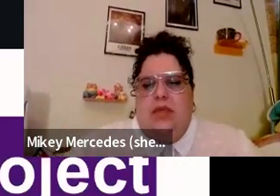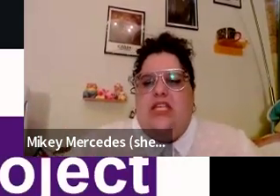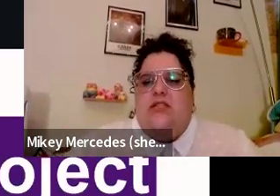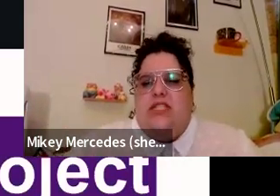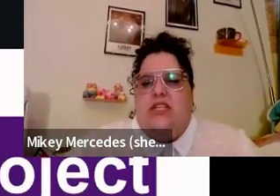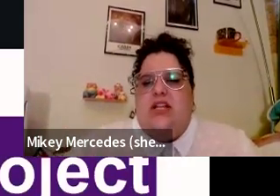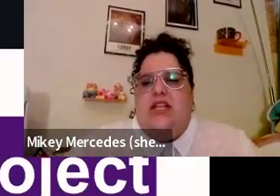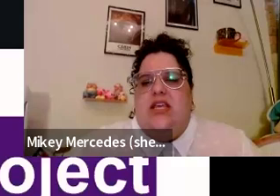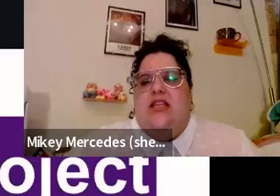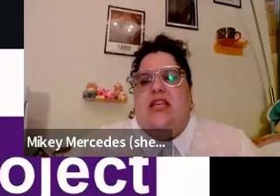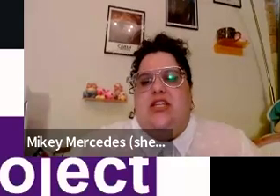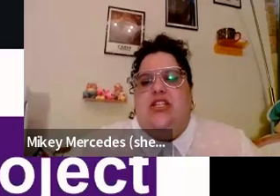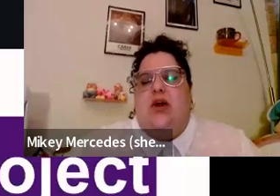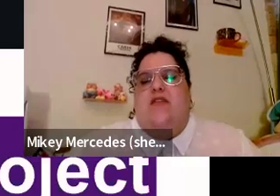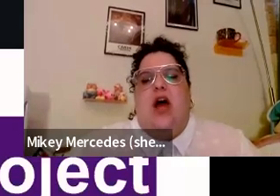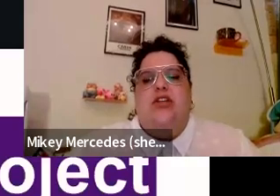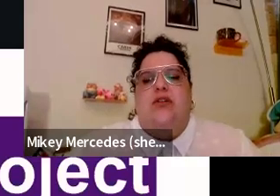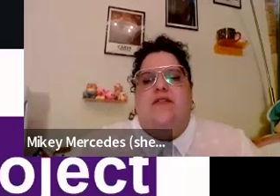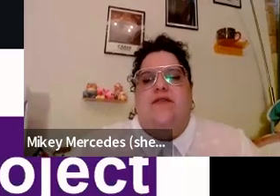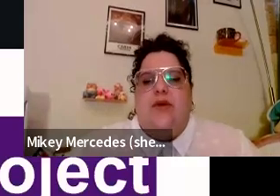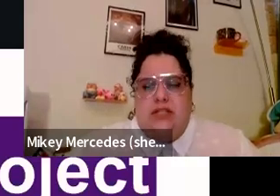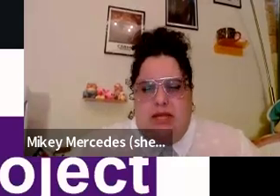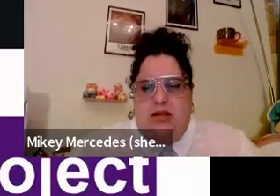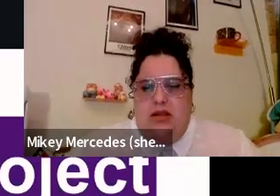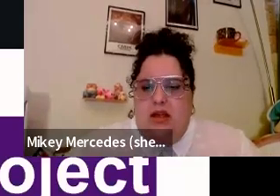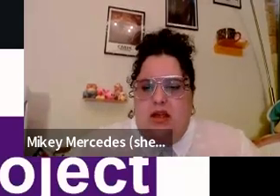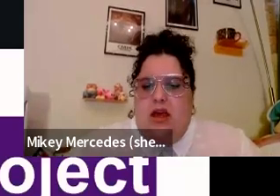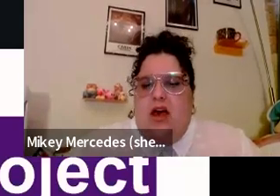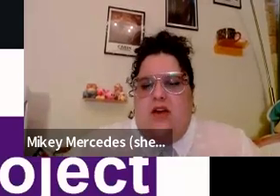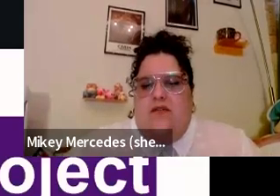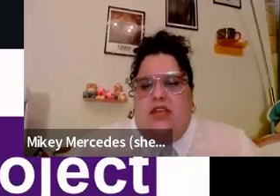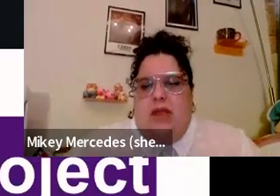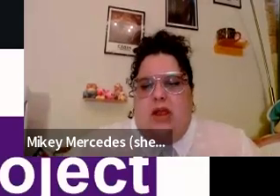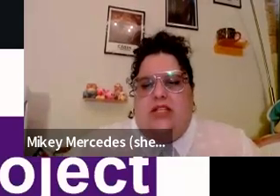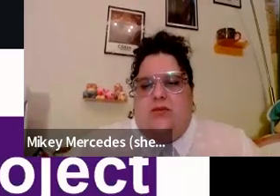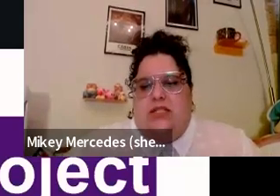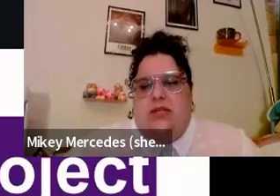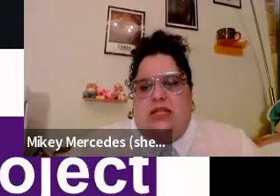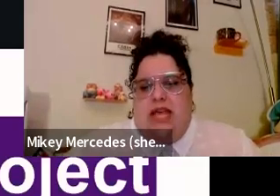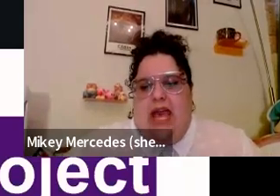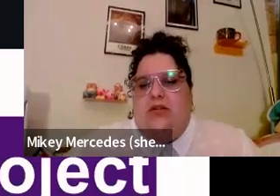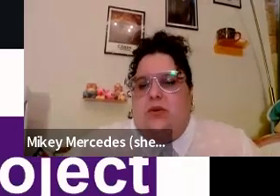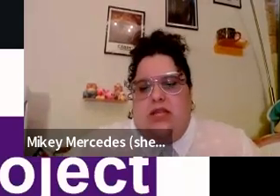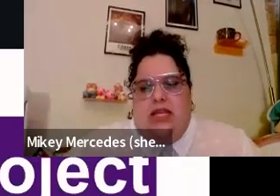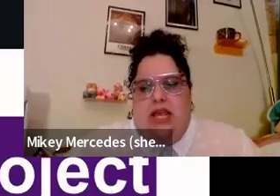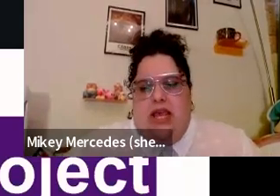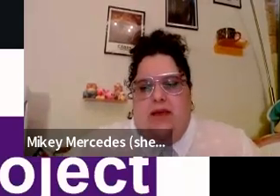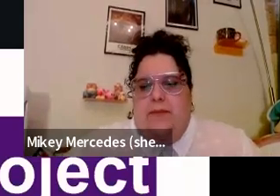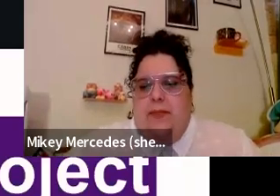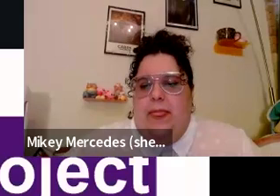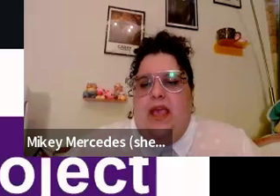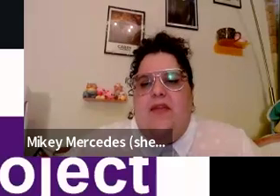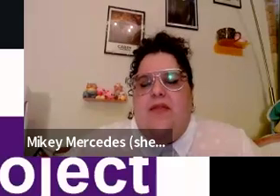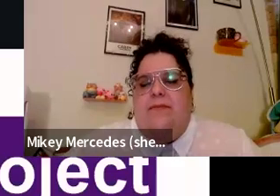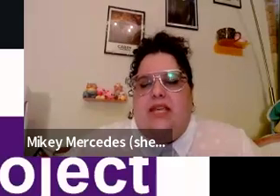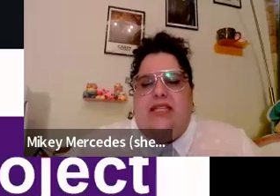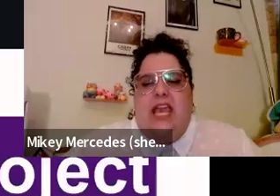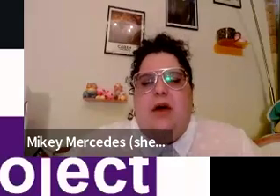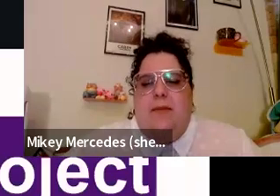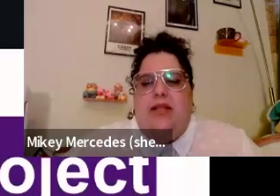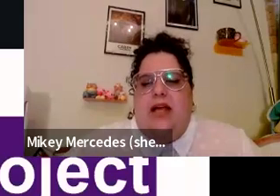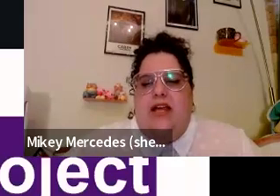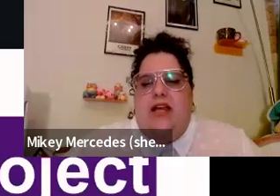instead of making it so no one needs protections. And in disability rights, we can sort of see that illustrated